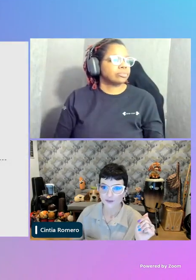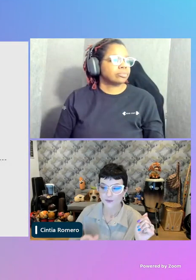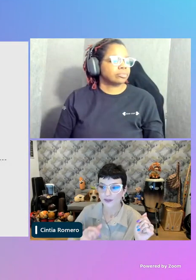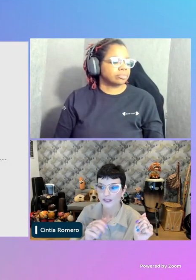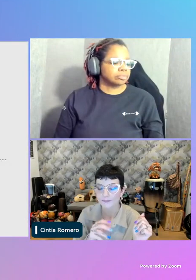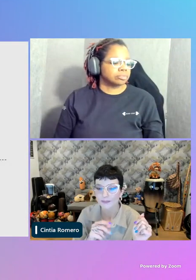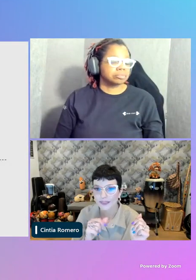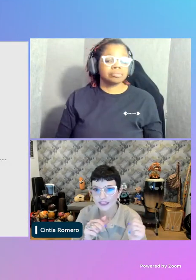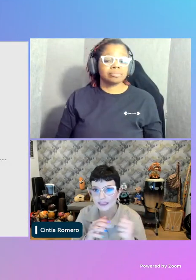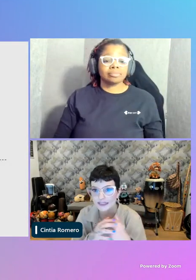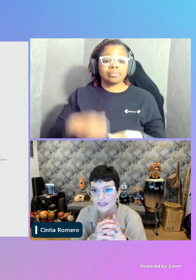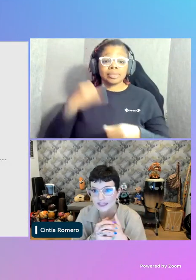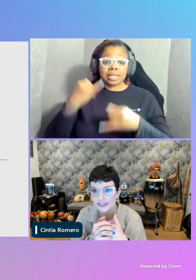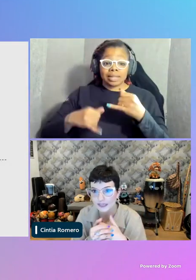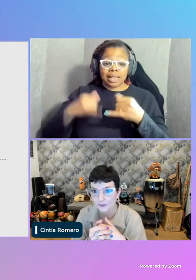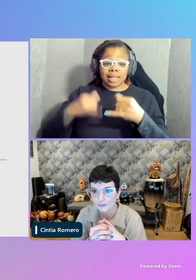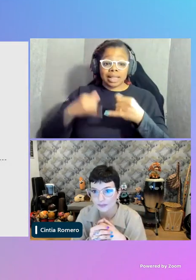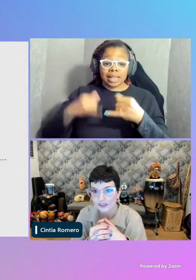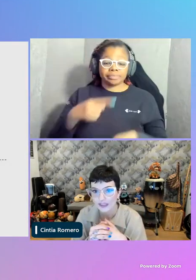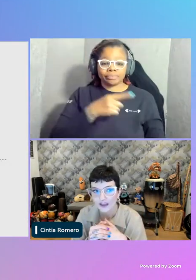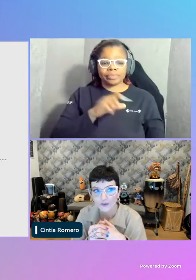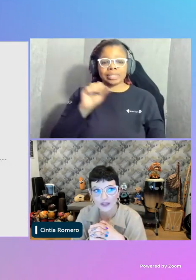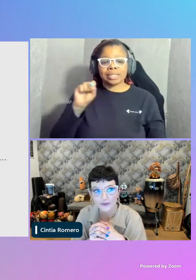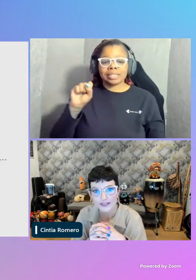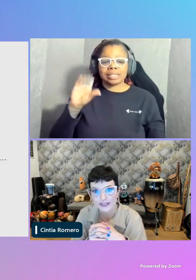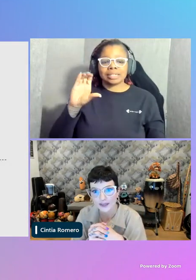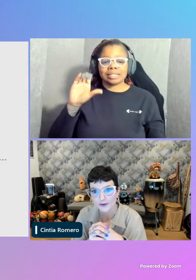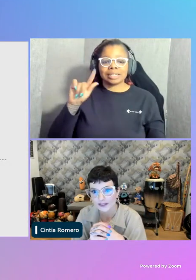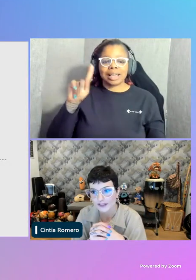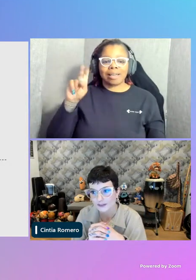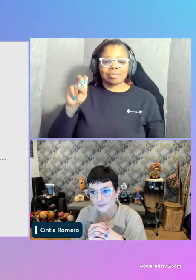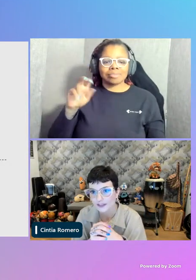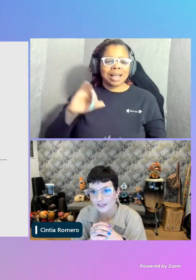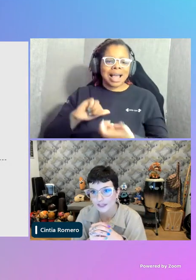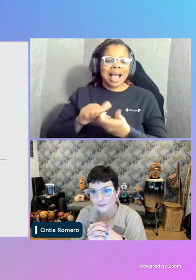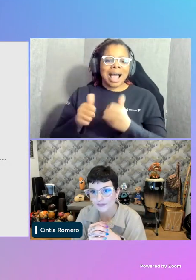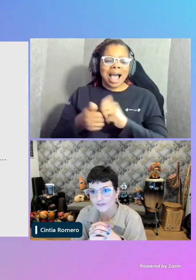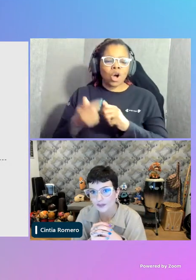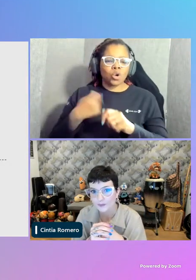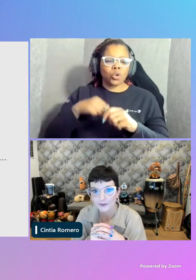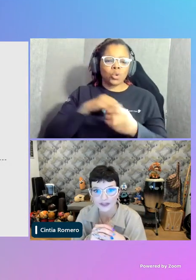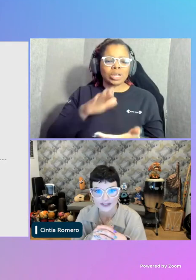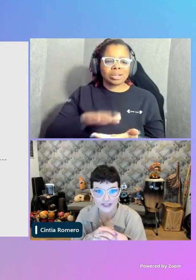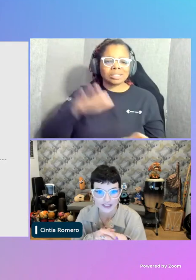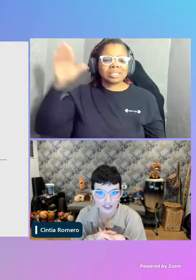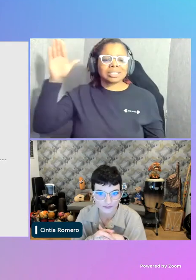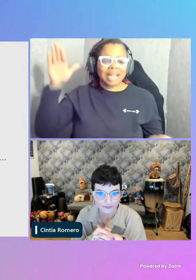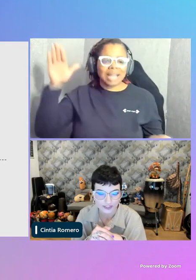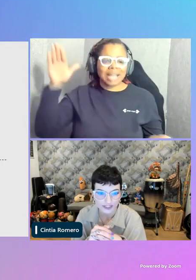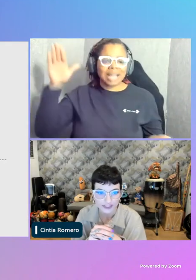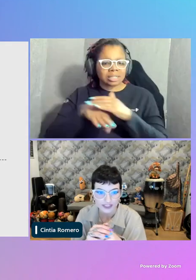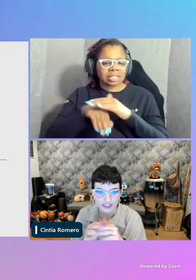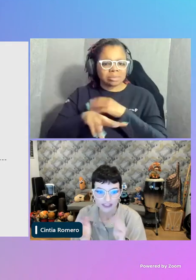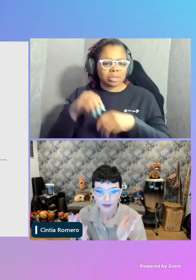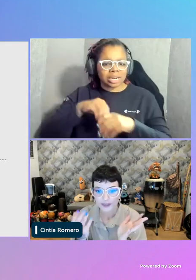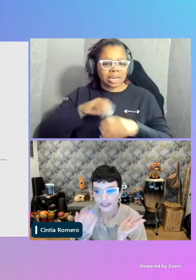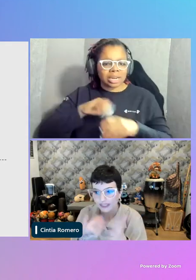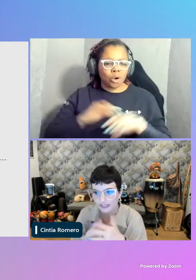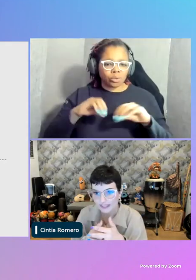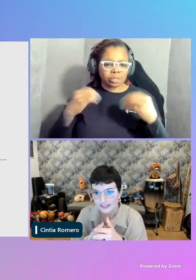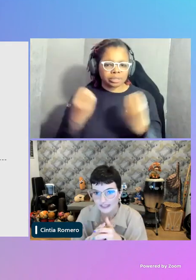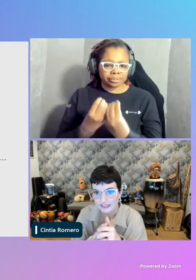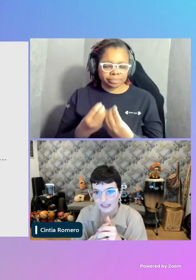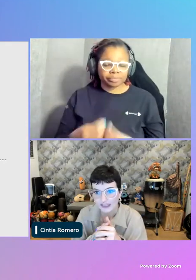The last one is the scale. How can we scale accessibility within our organization? In